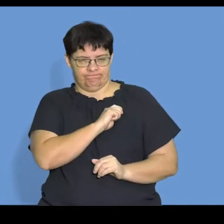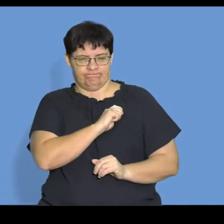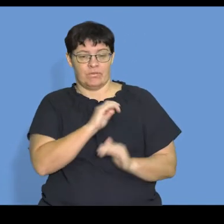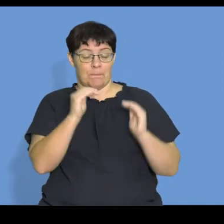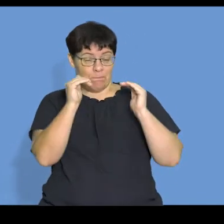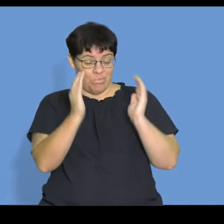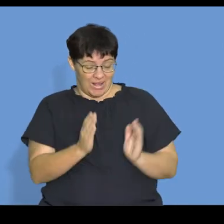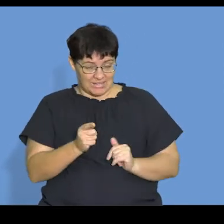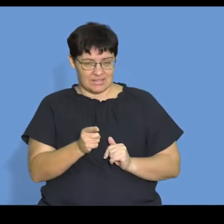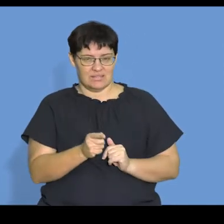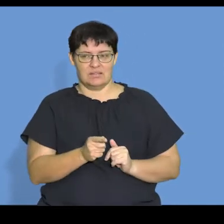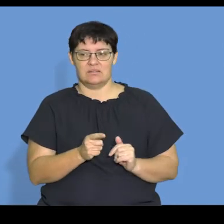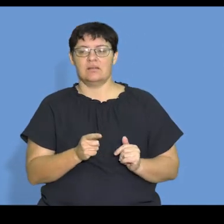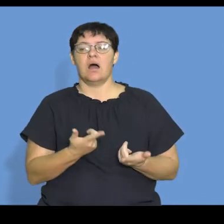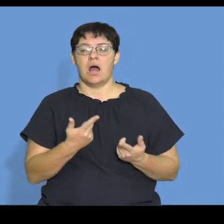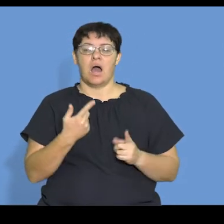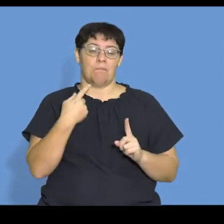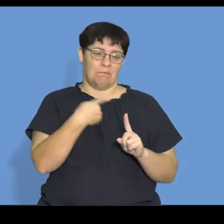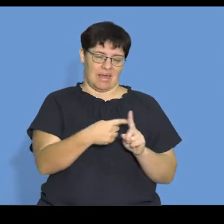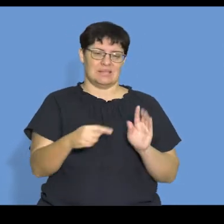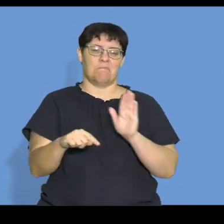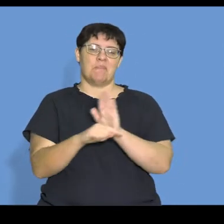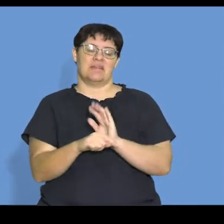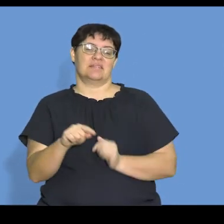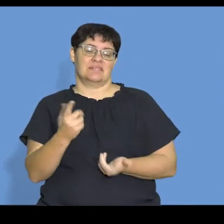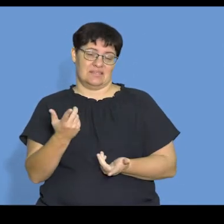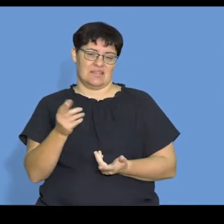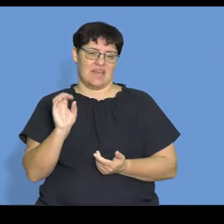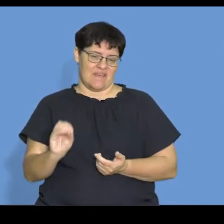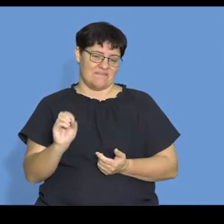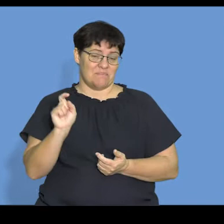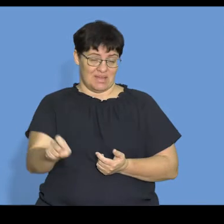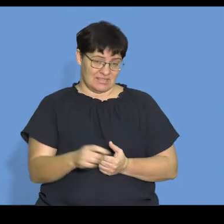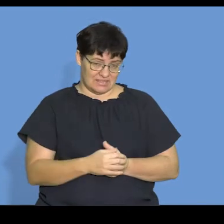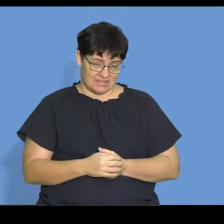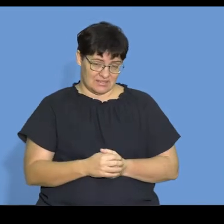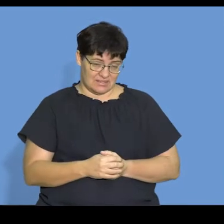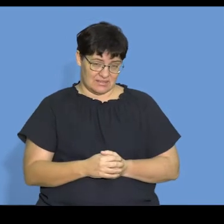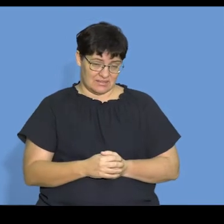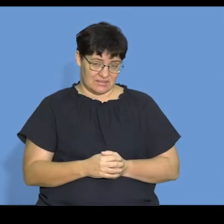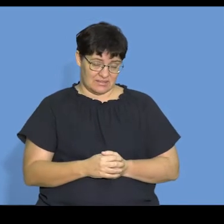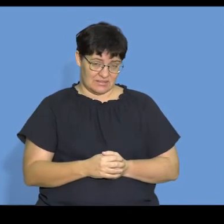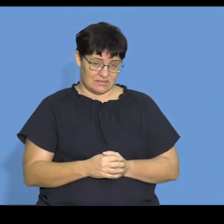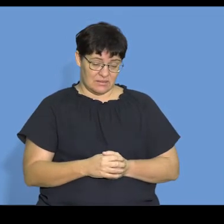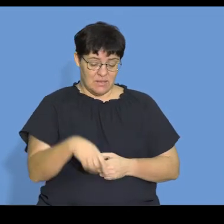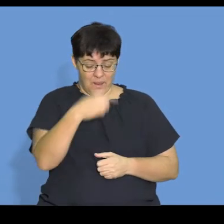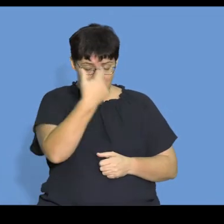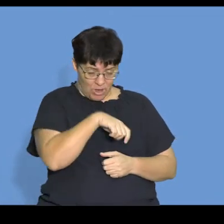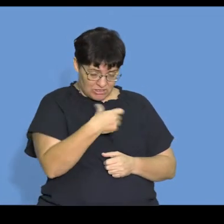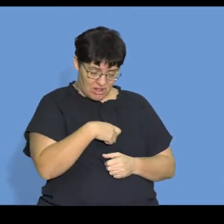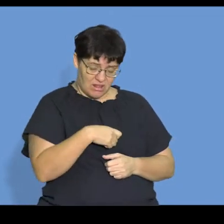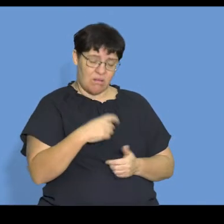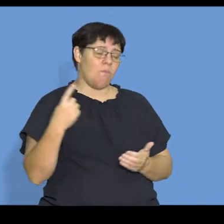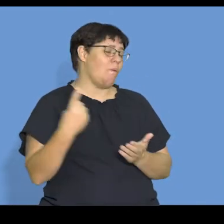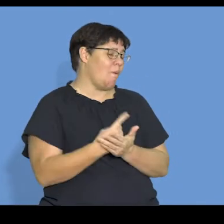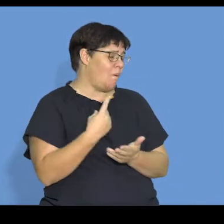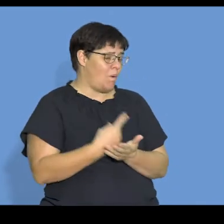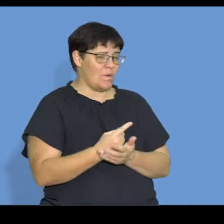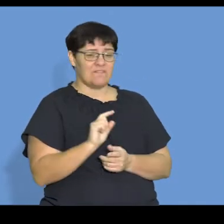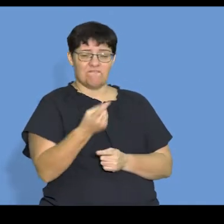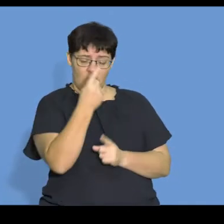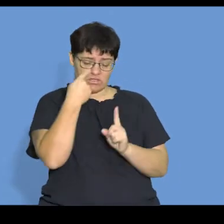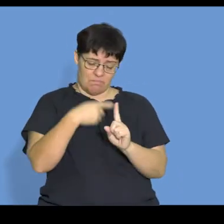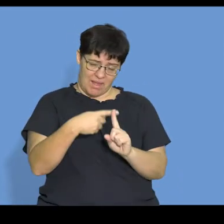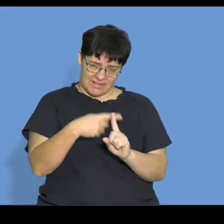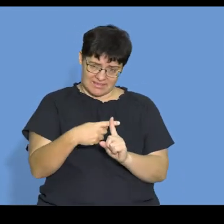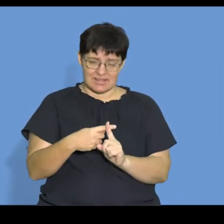brackets will be a plus and a minus. And remember, I will still say, my personal view at all times is